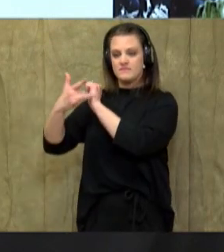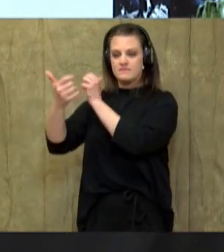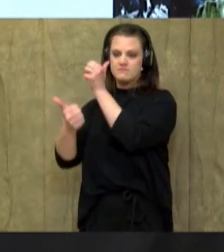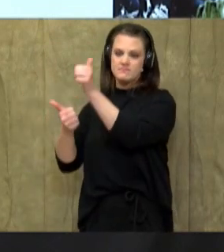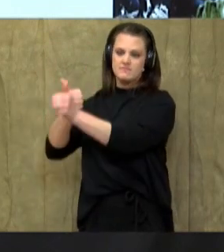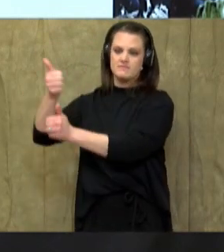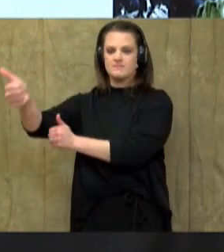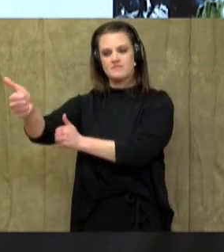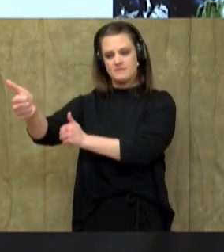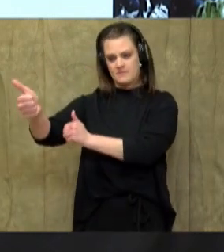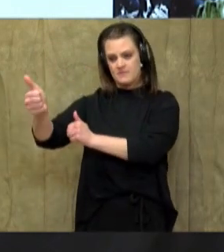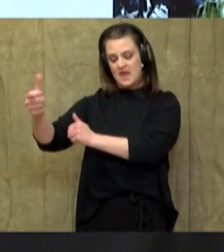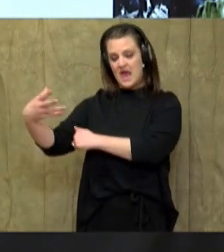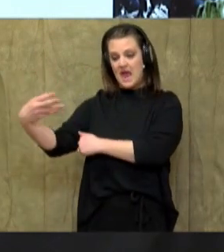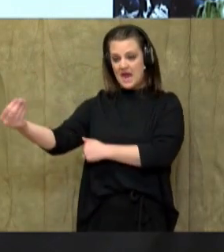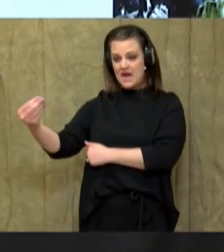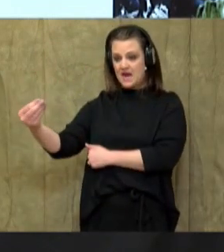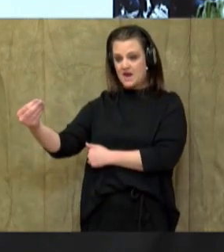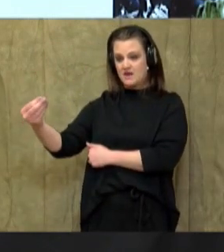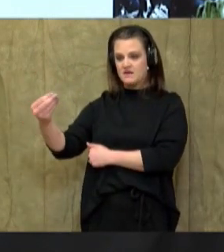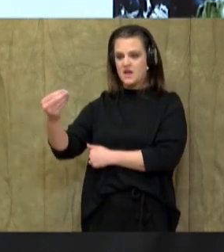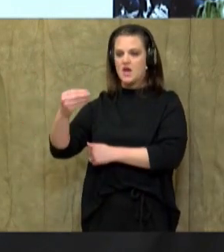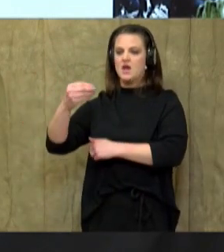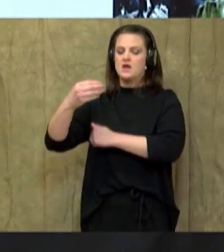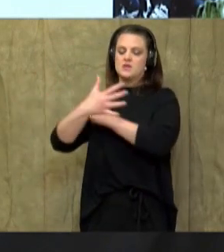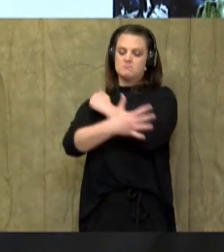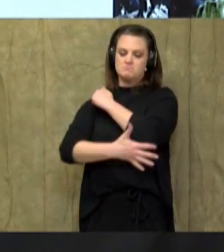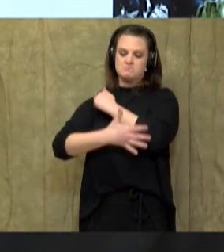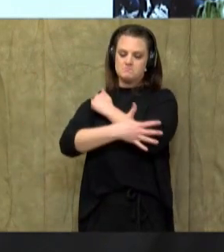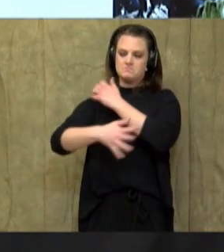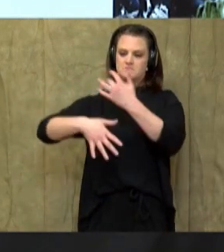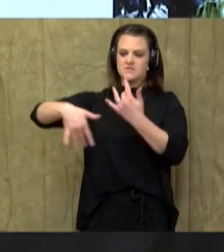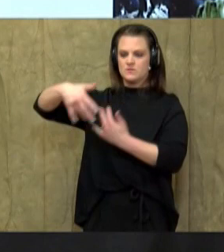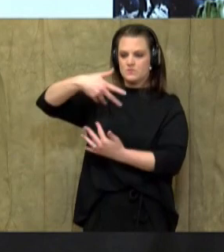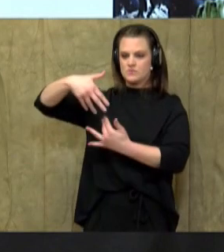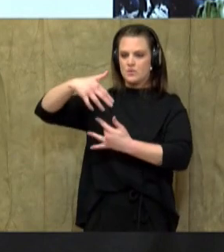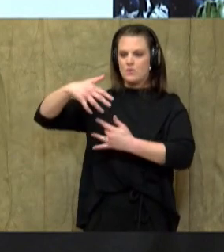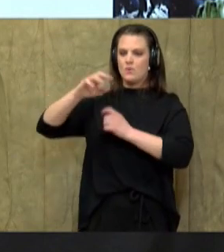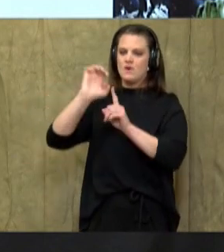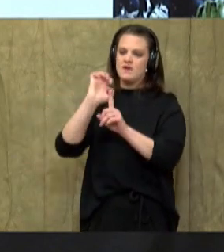advances and major social or environmental changes.